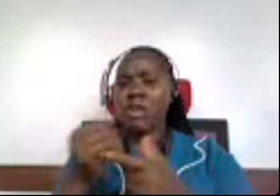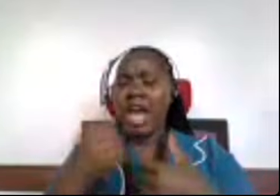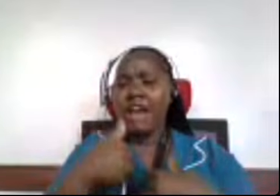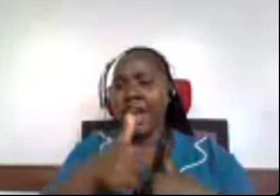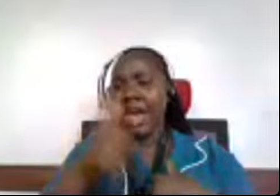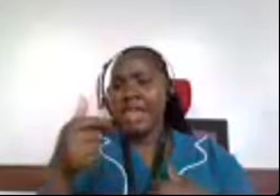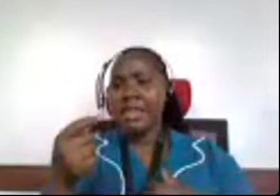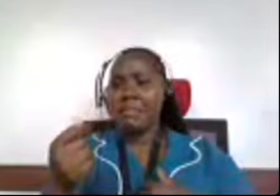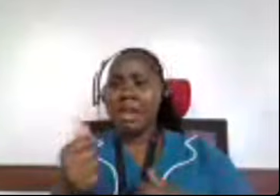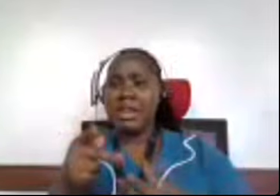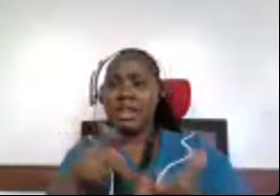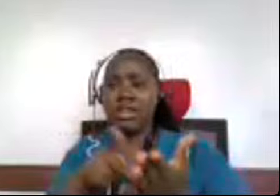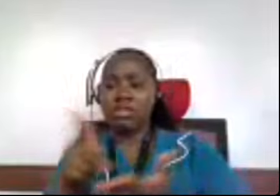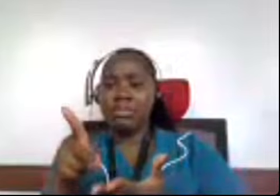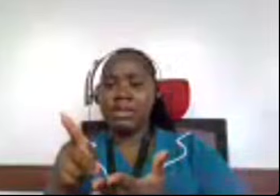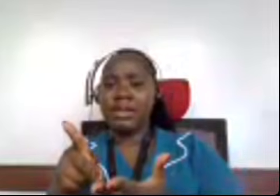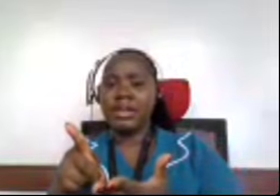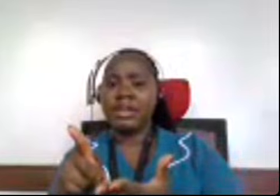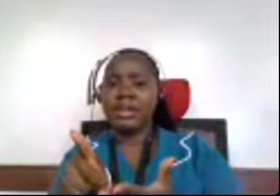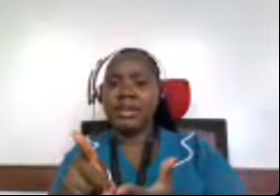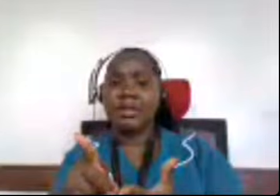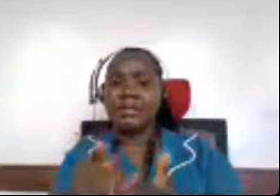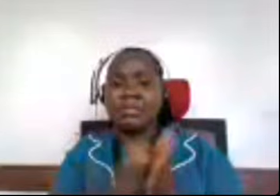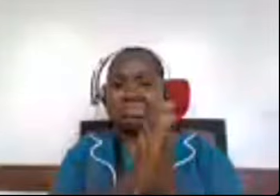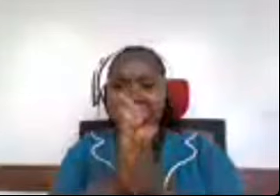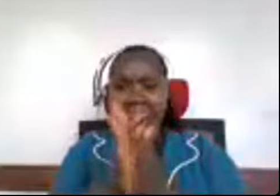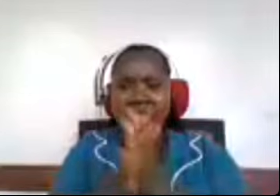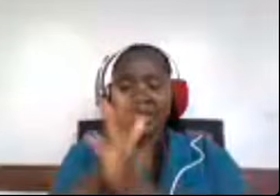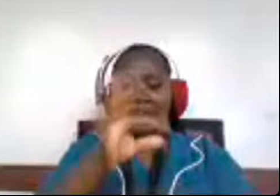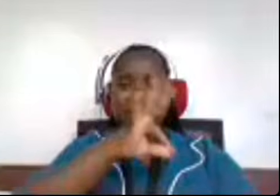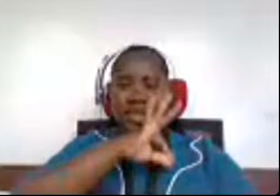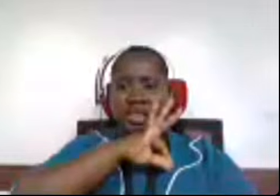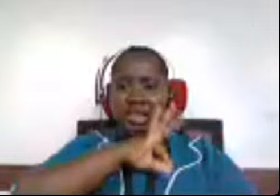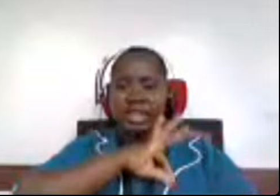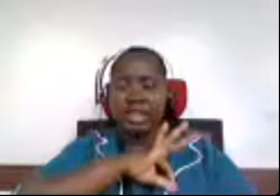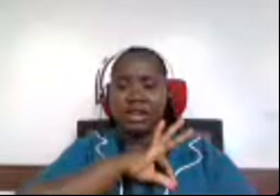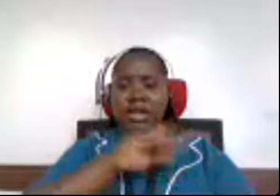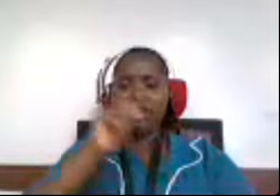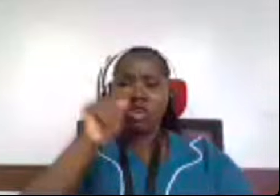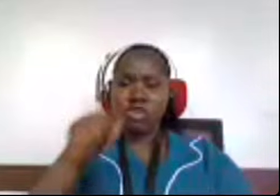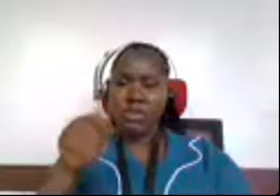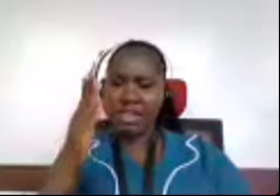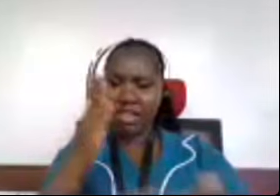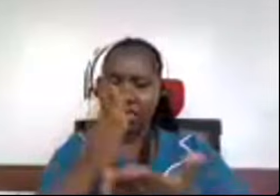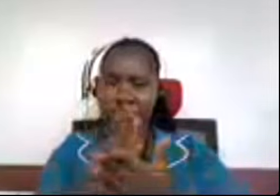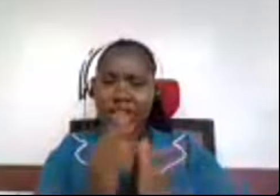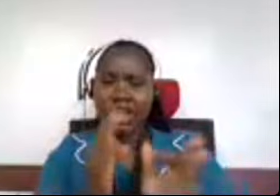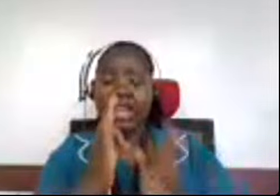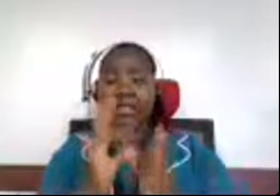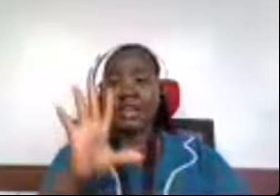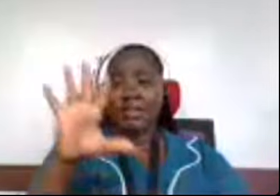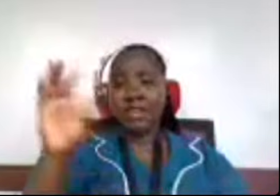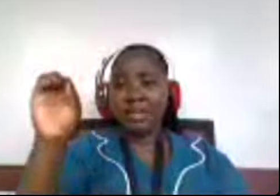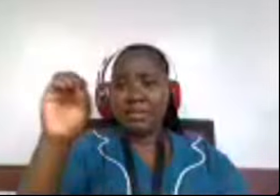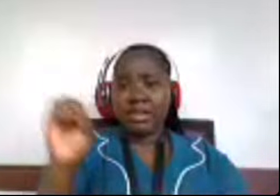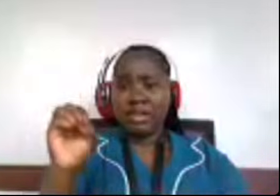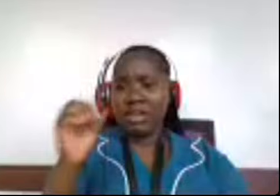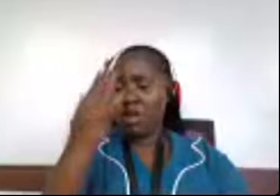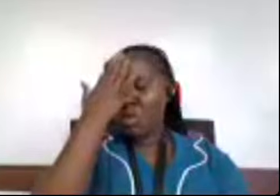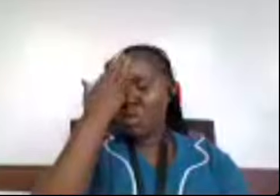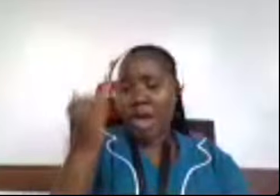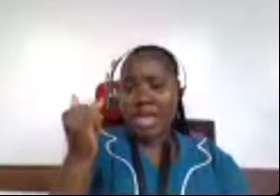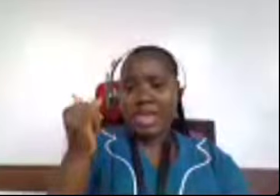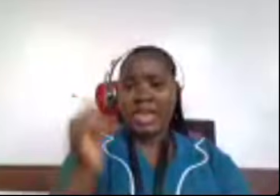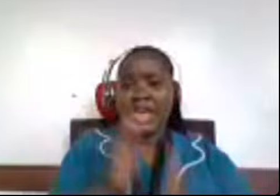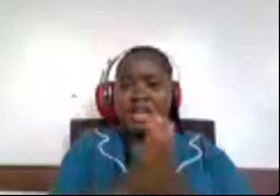Luca? On interest income, I think you need to confirm, was it 5%? Because interest from bank should be,